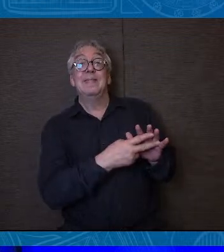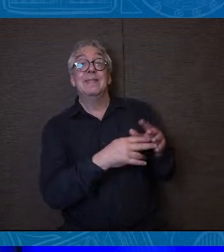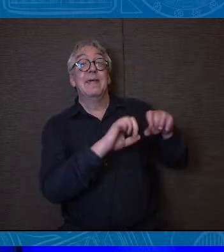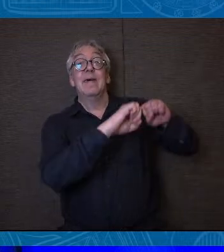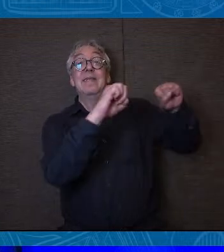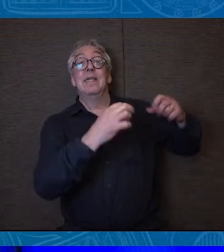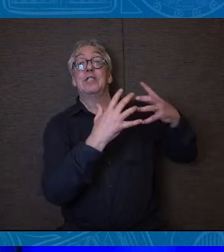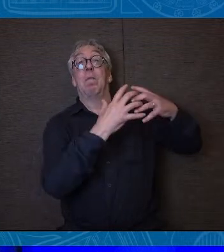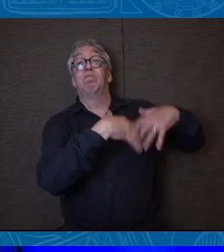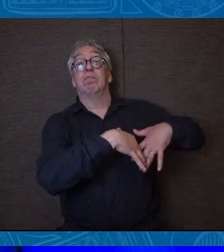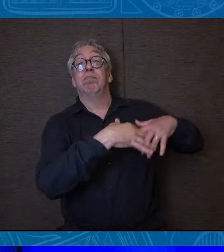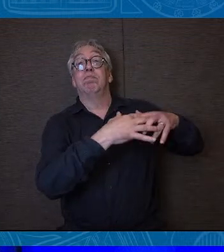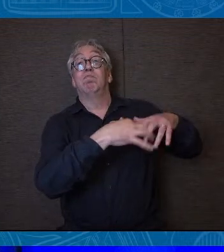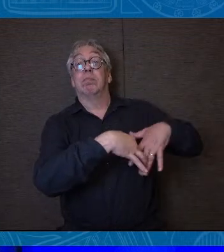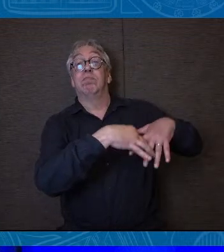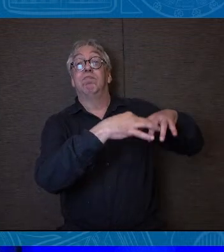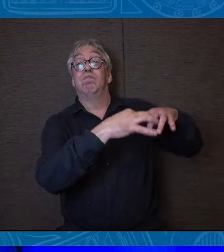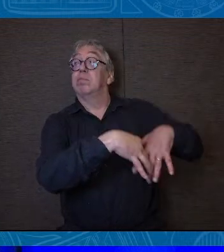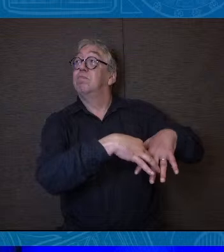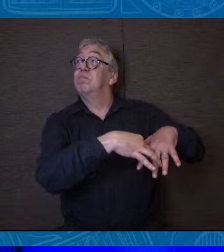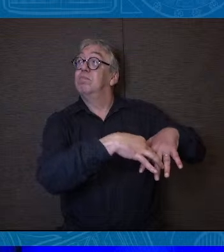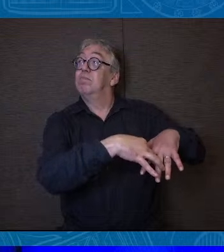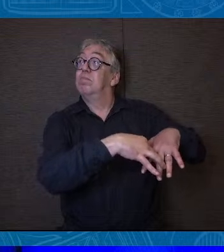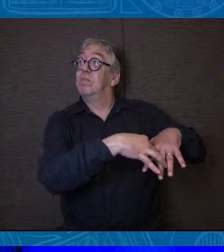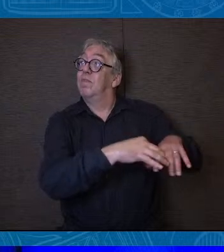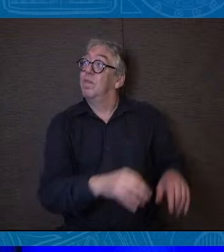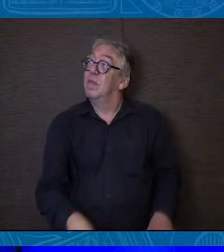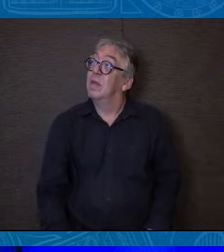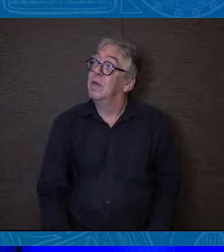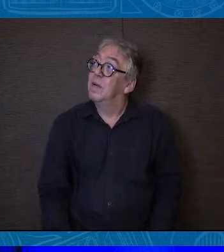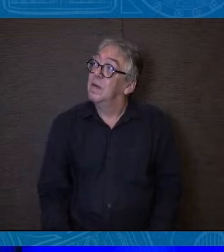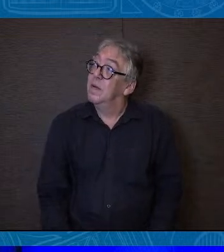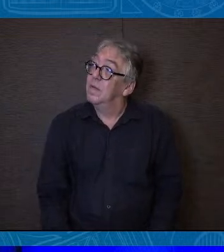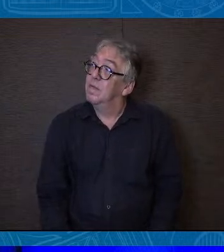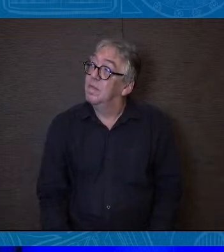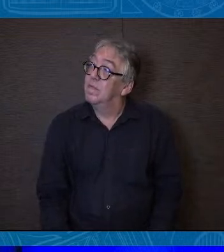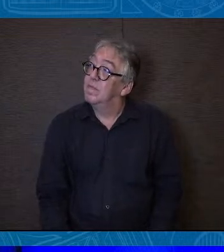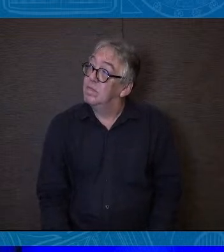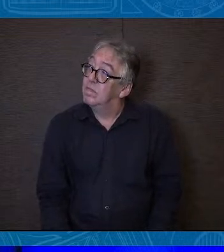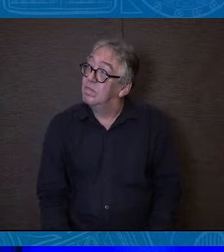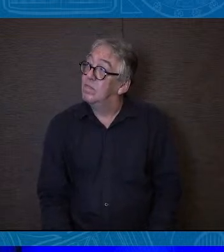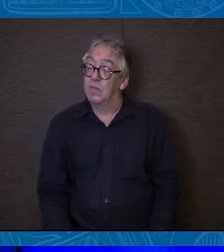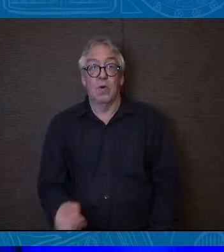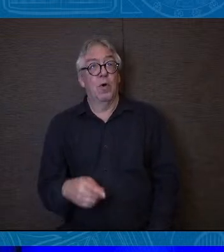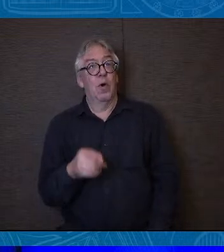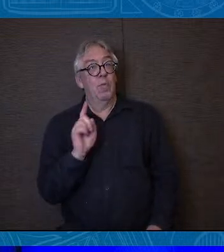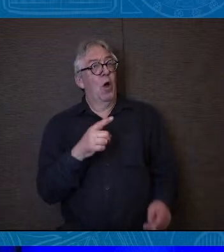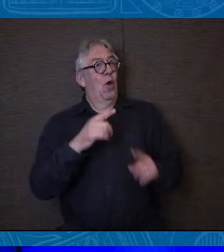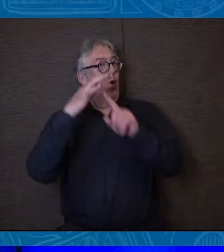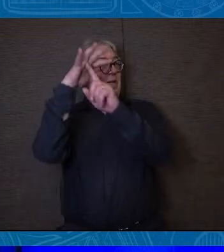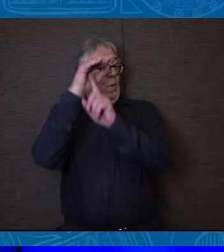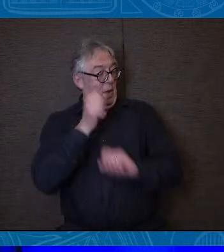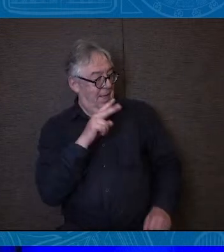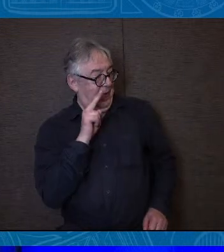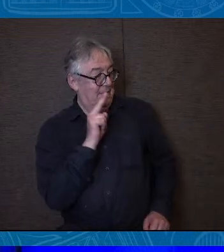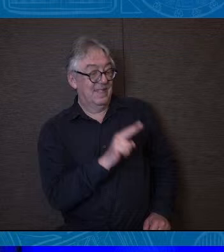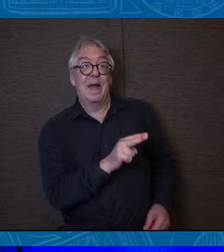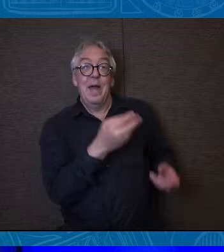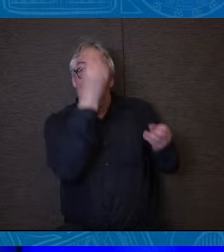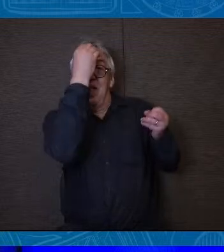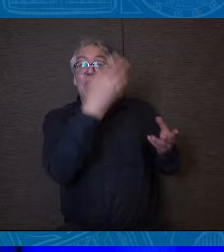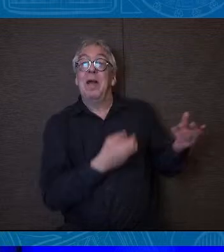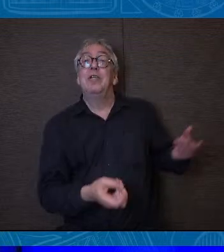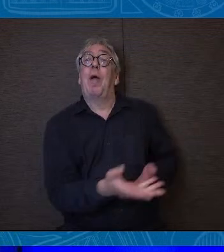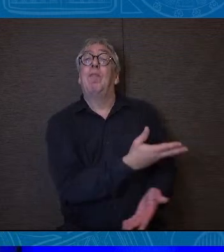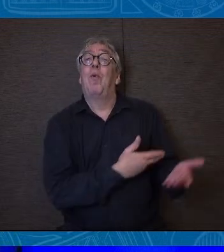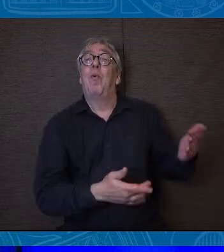see a sudden disruption from a high level peak of data to almost null that is going on. So